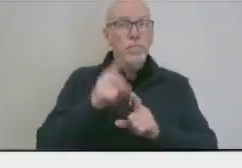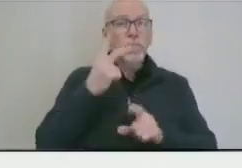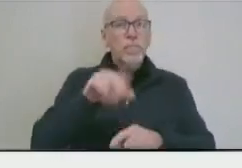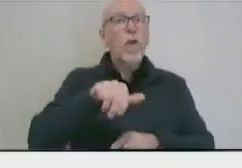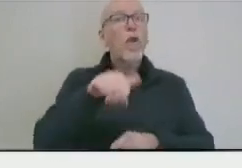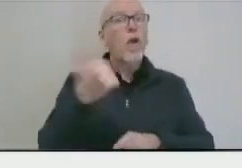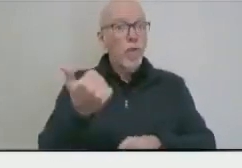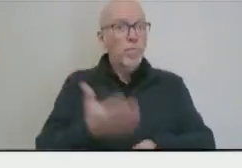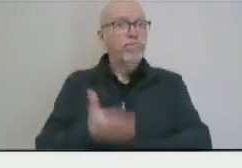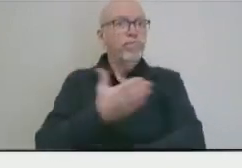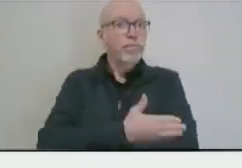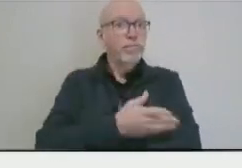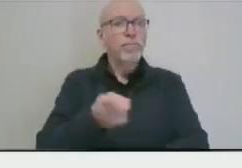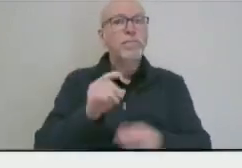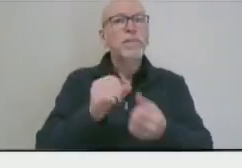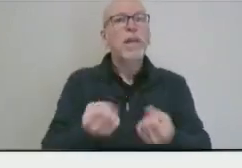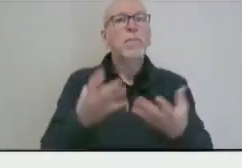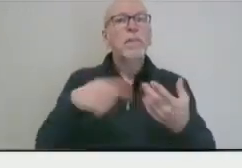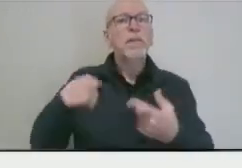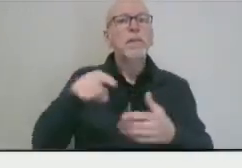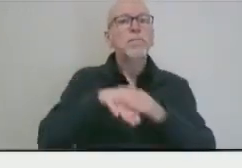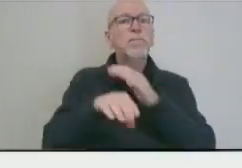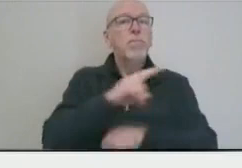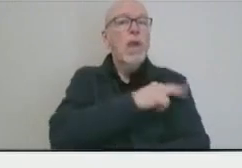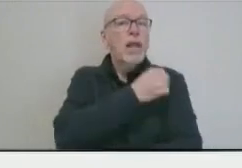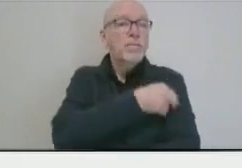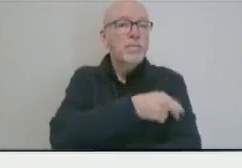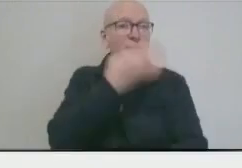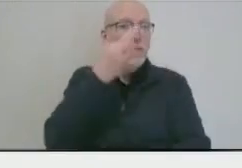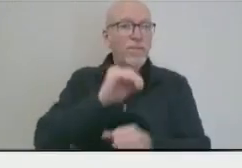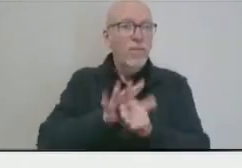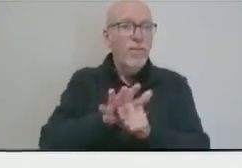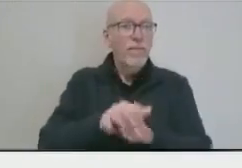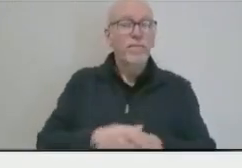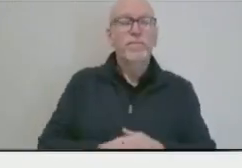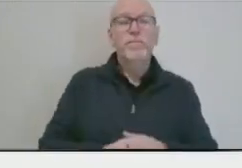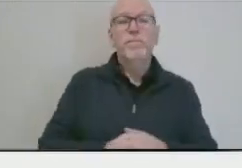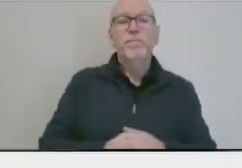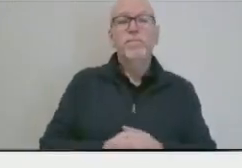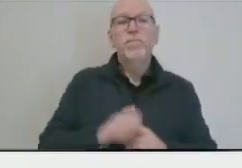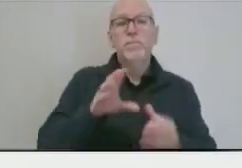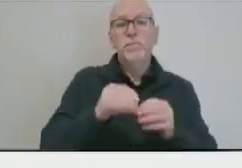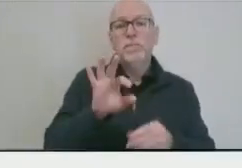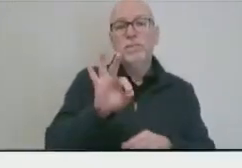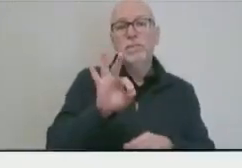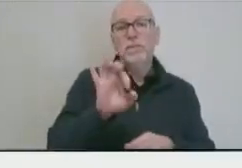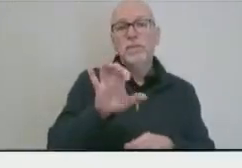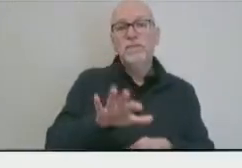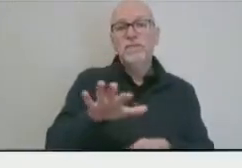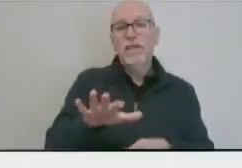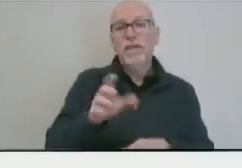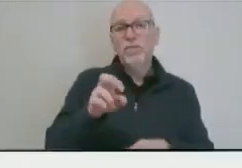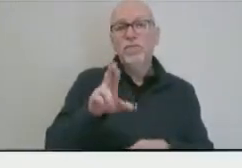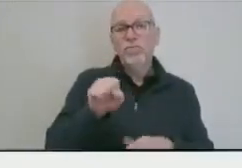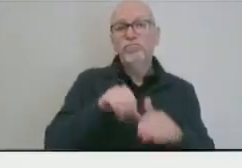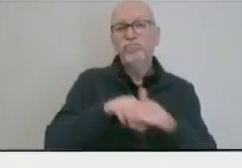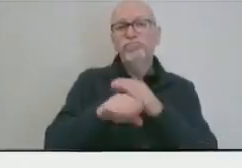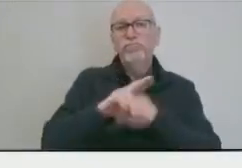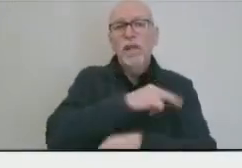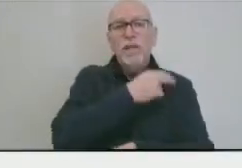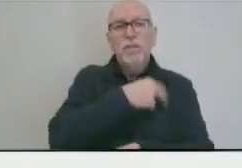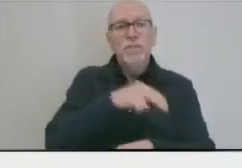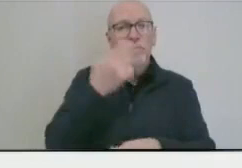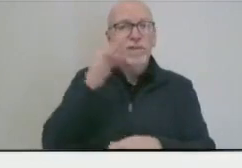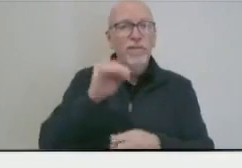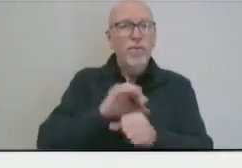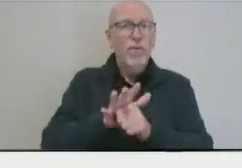decline in the number of Hoosiers hospitalized with COVID symptoms. A total of 955 Hoosiers were hospitalized with symptoms of COVID